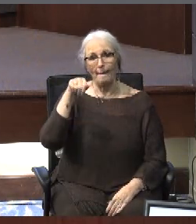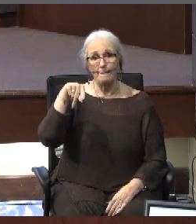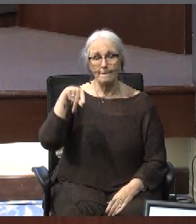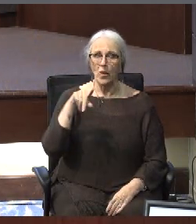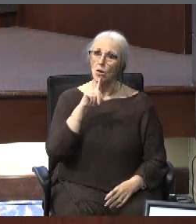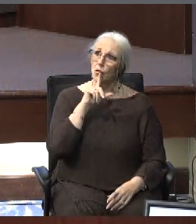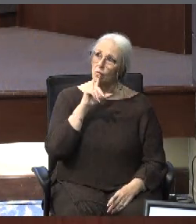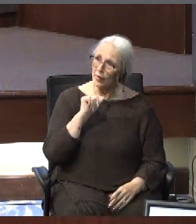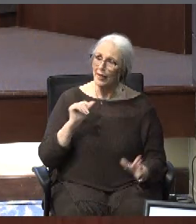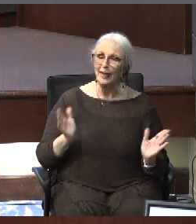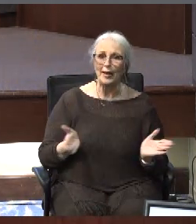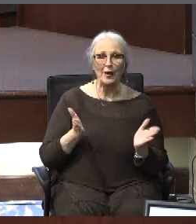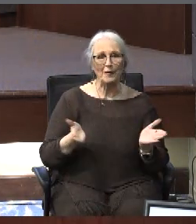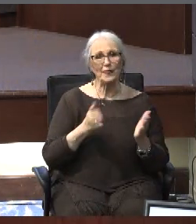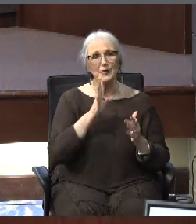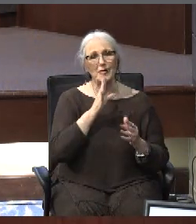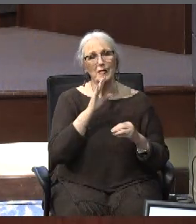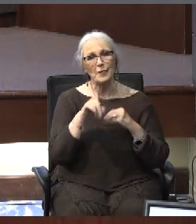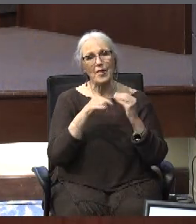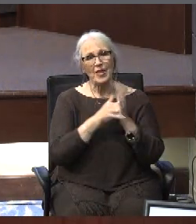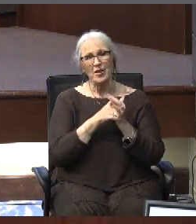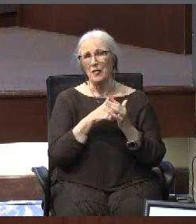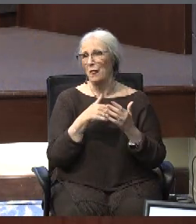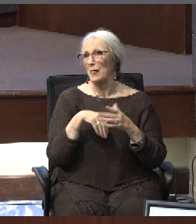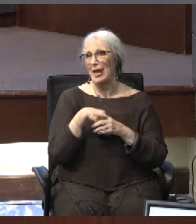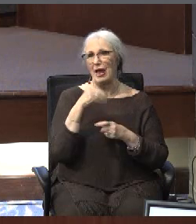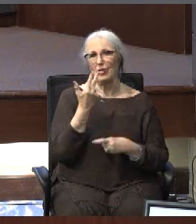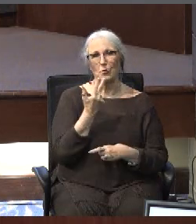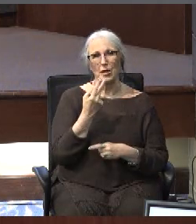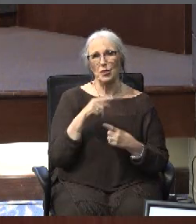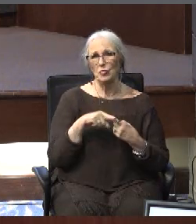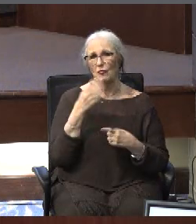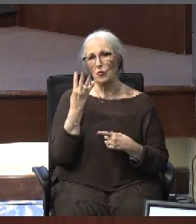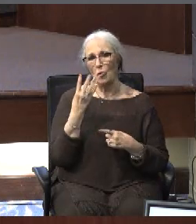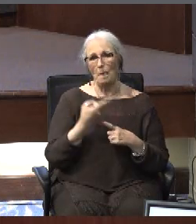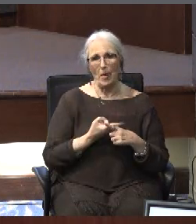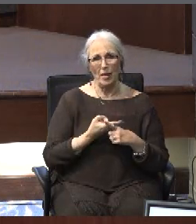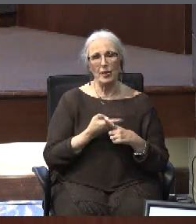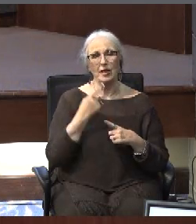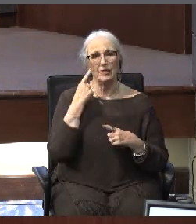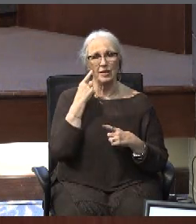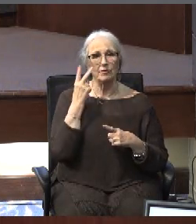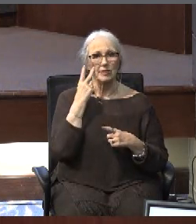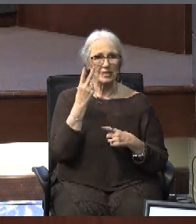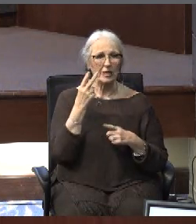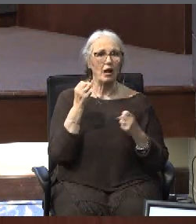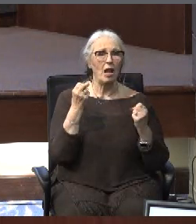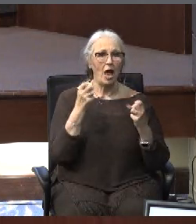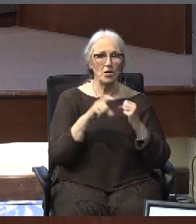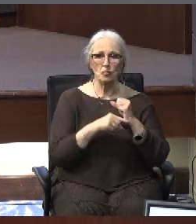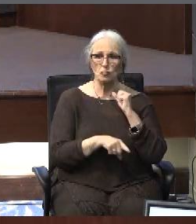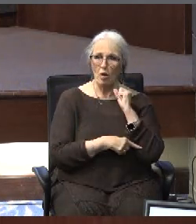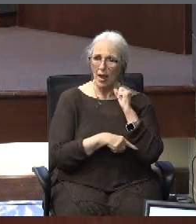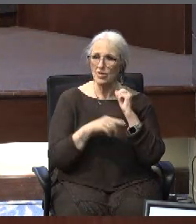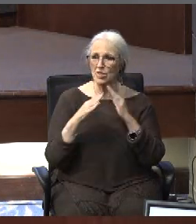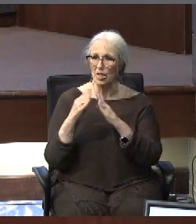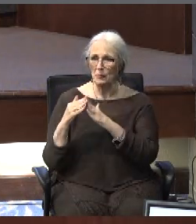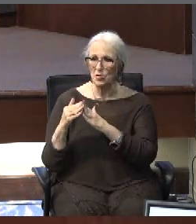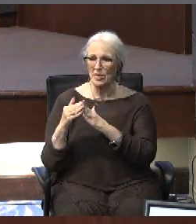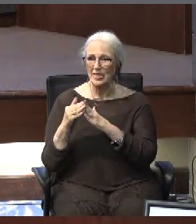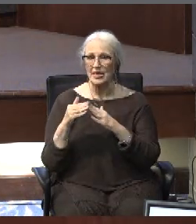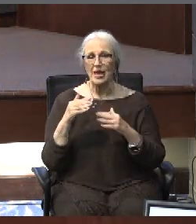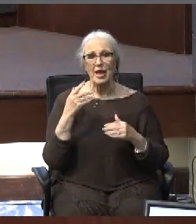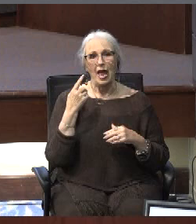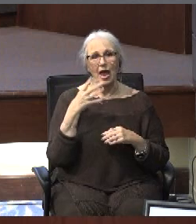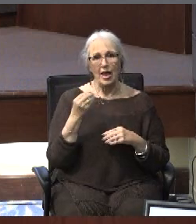were talking about that this morning, that it's only been out there for 3 or 4 months. I think it's gained a lot of traction in the community for this kind of thing, and